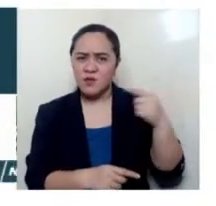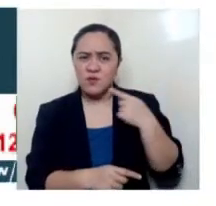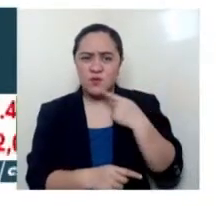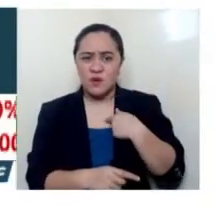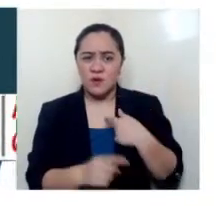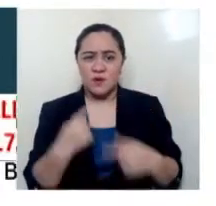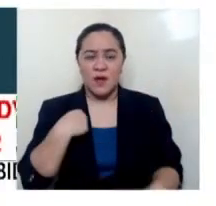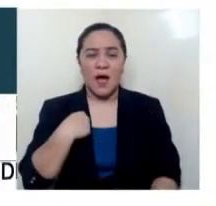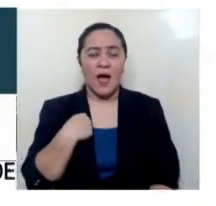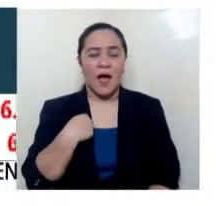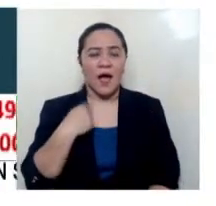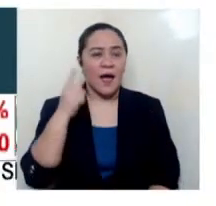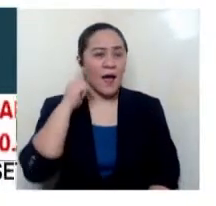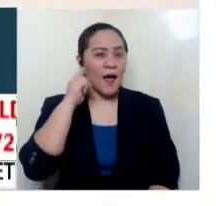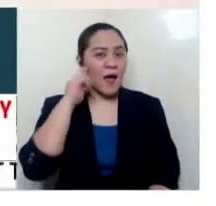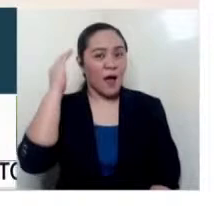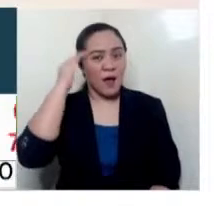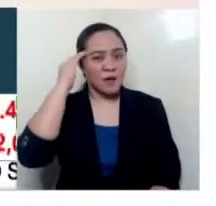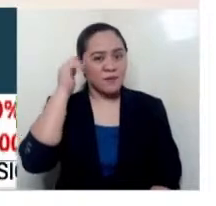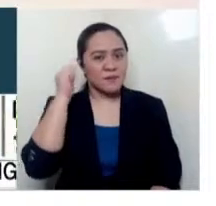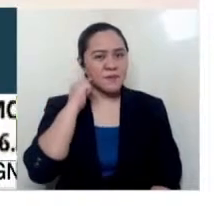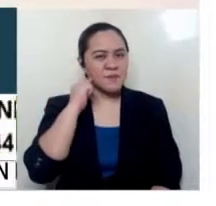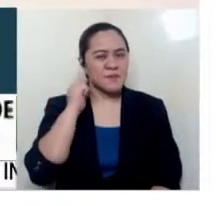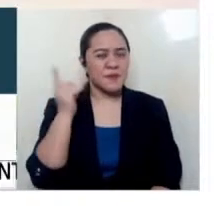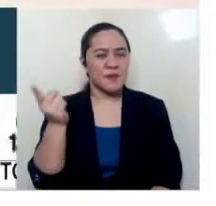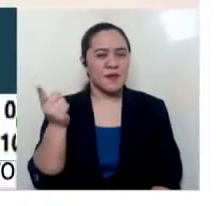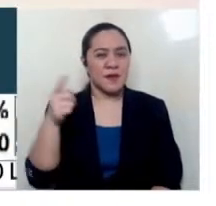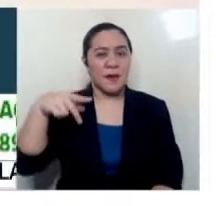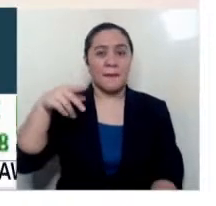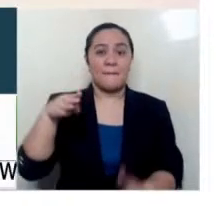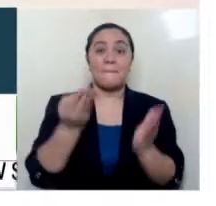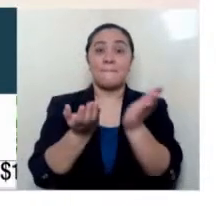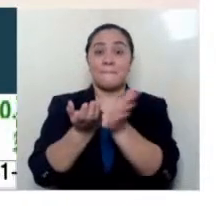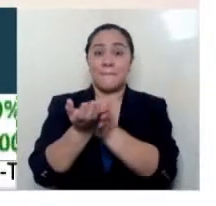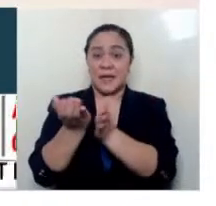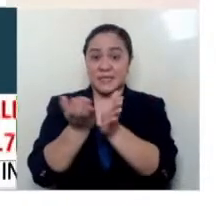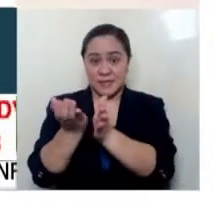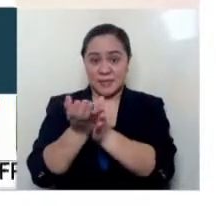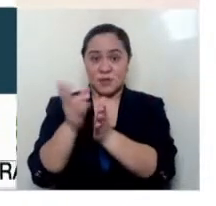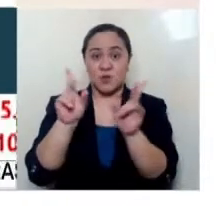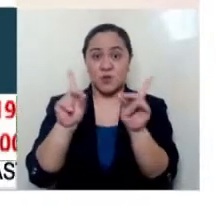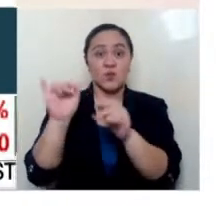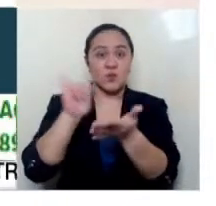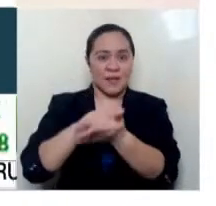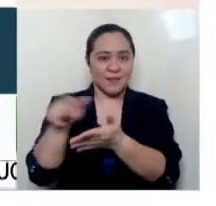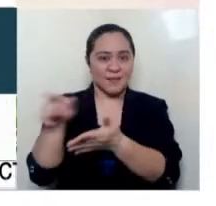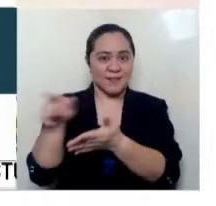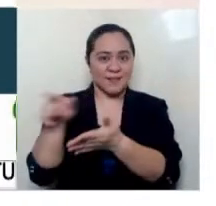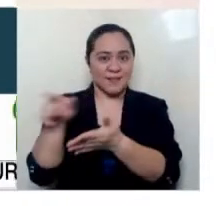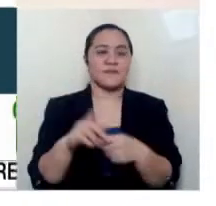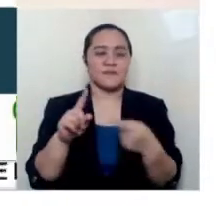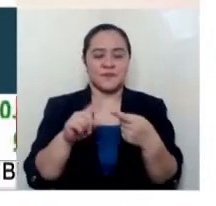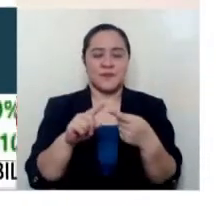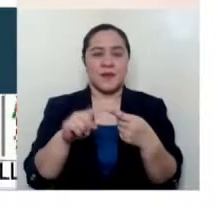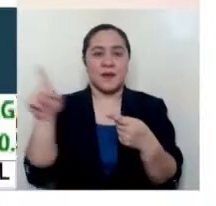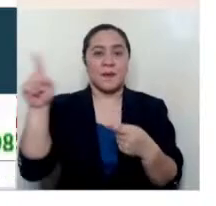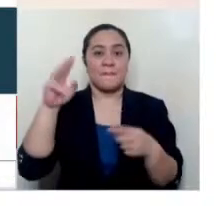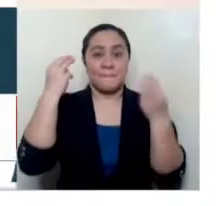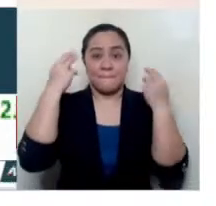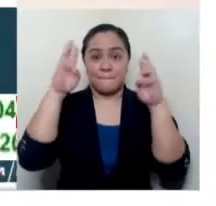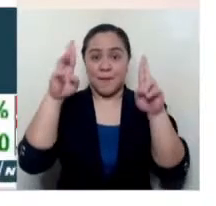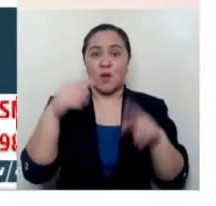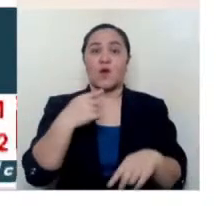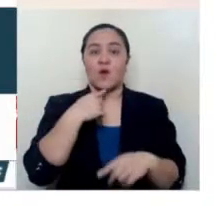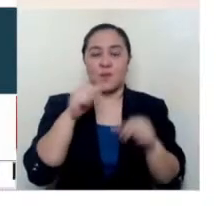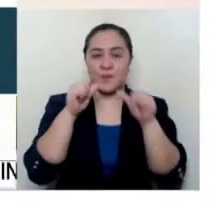ko, no, from what I know, I think Pasig City has already done this. So that's Mayor Vico Soto.